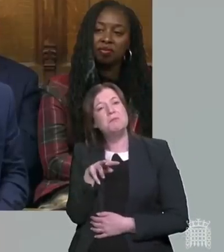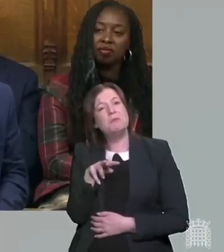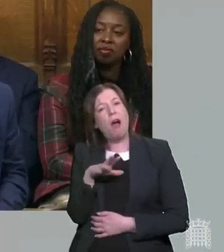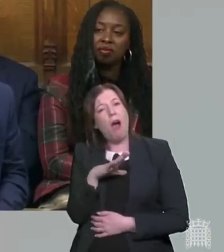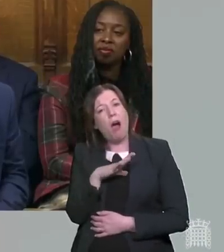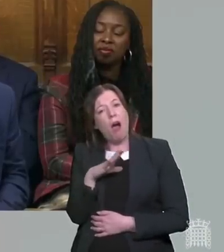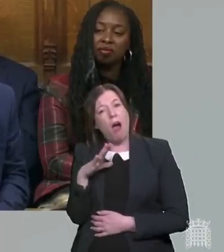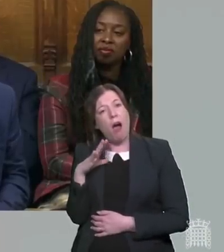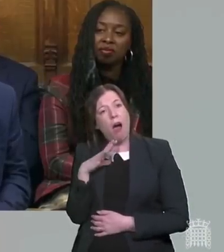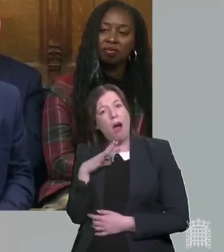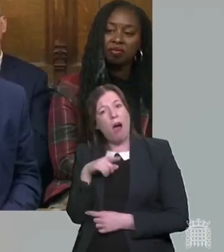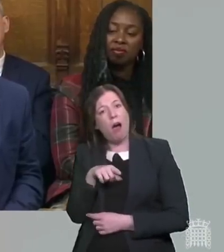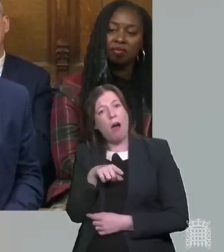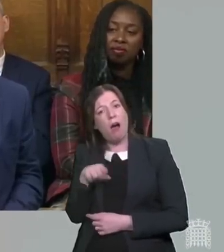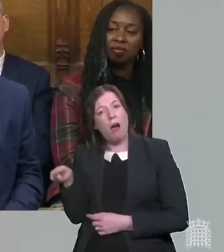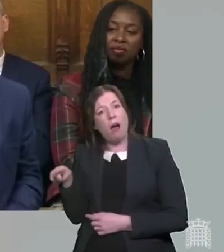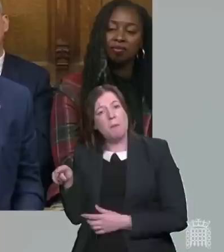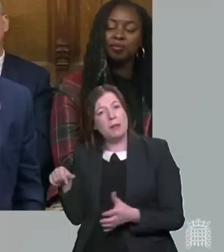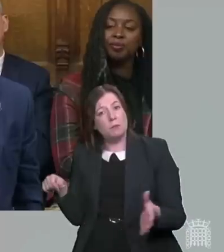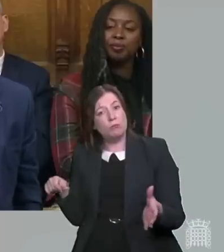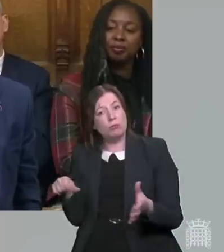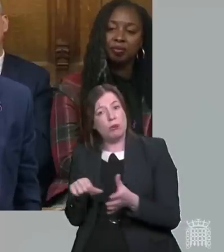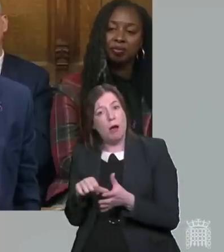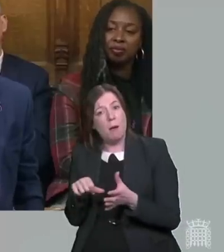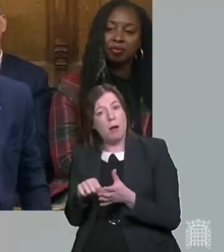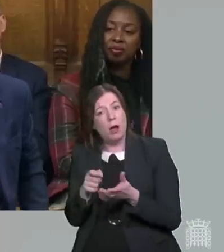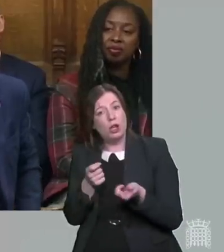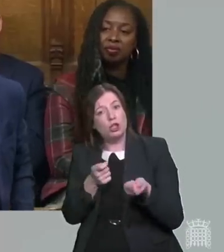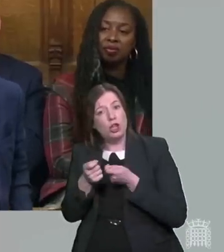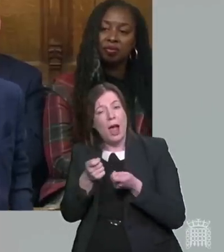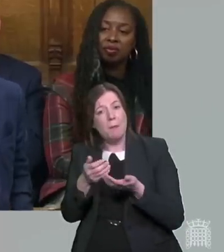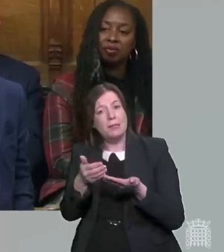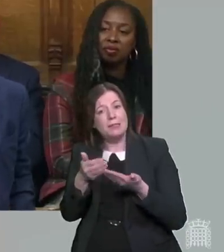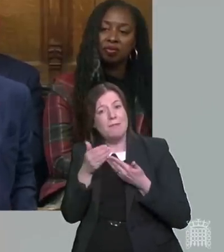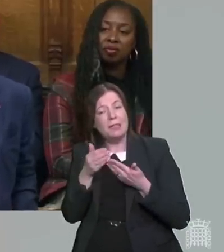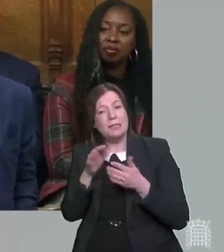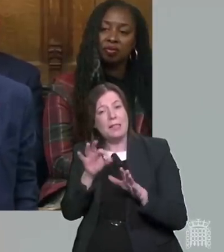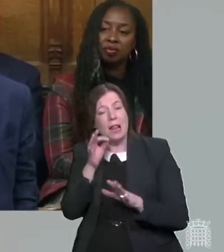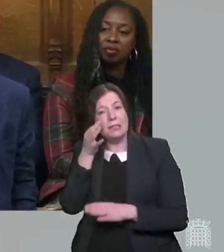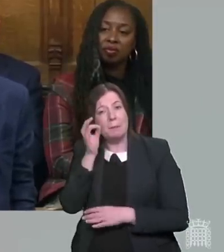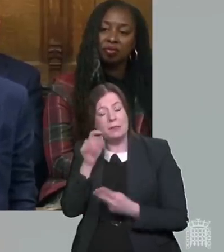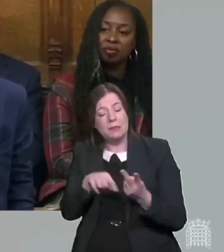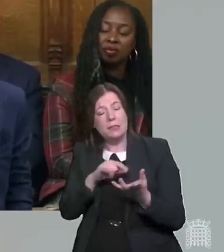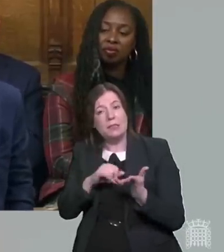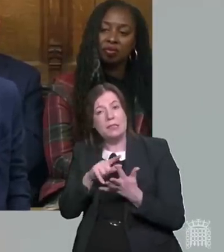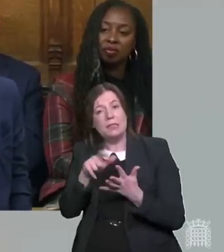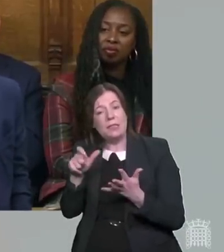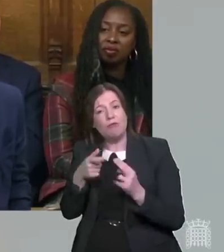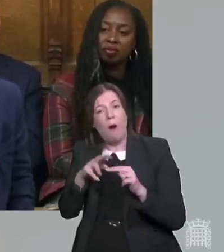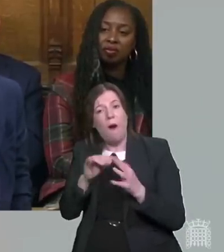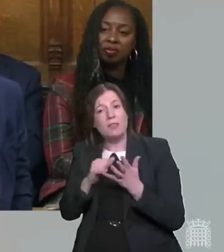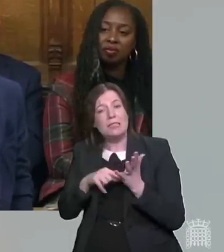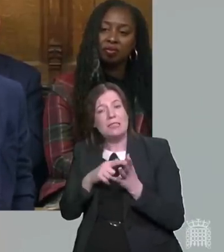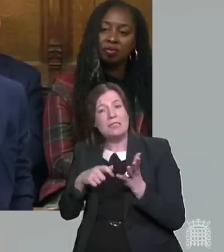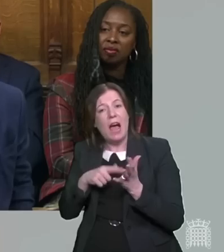army and armed forces are so run down that the chairman of the Defence Select Committee and the Secretary of State for Defence